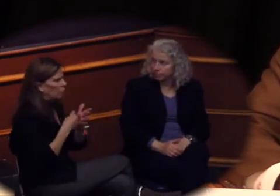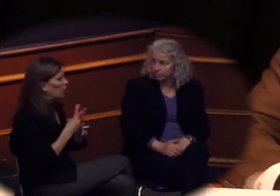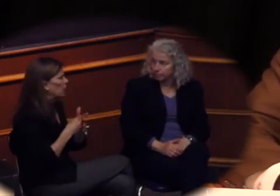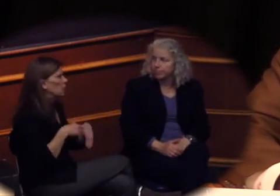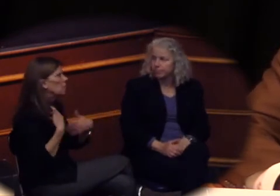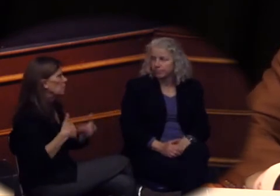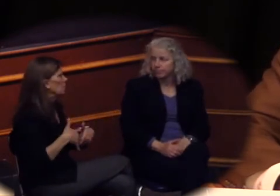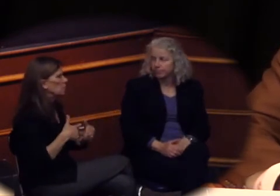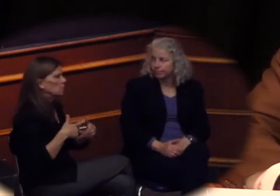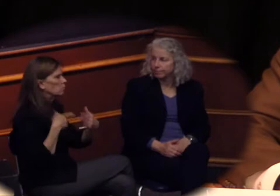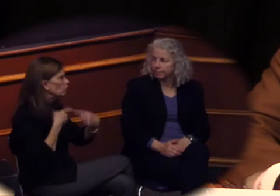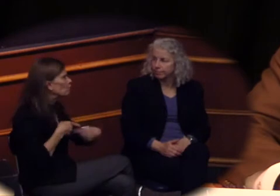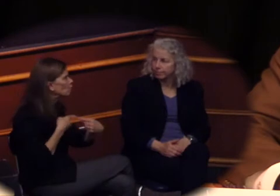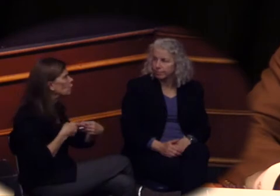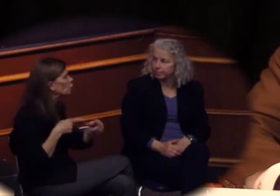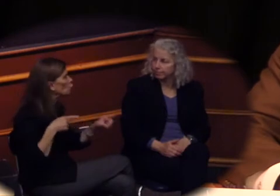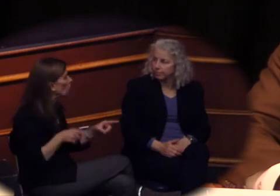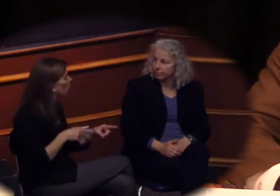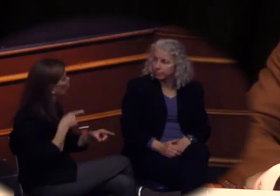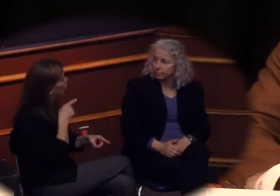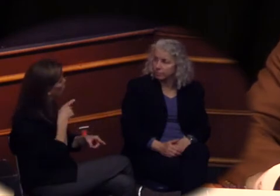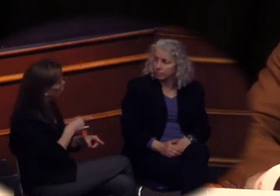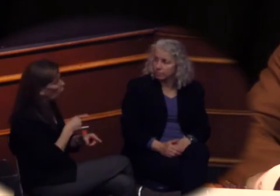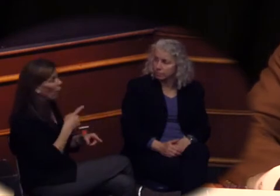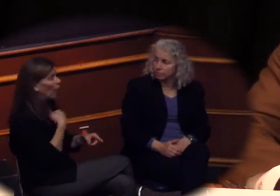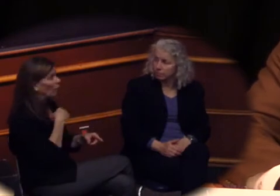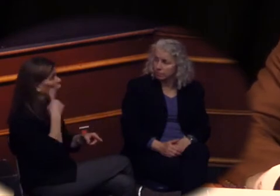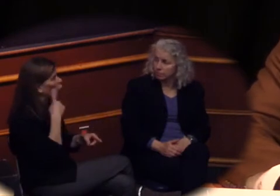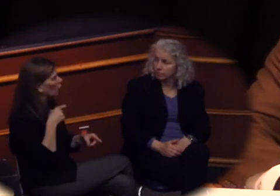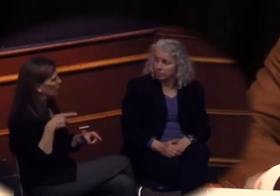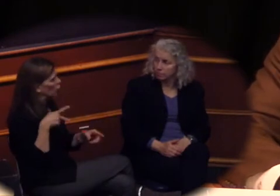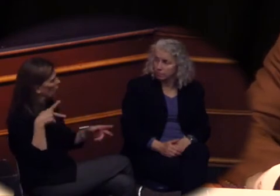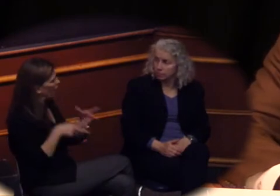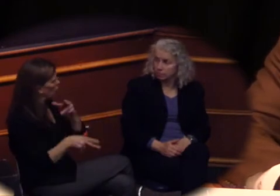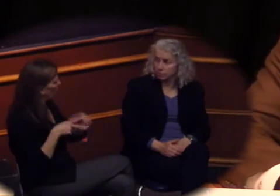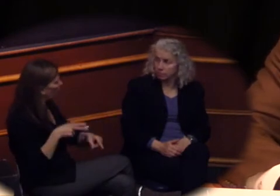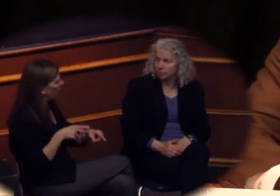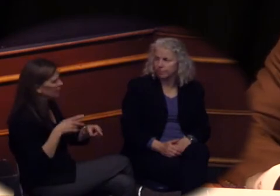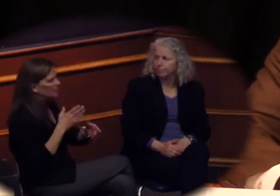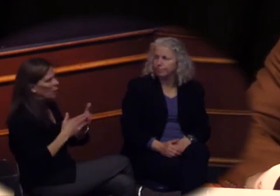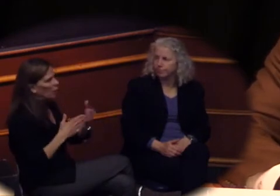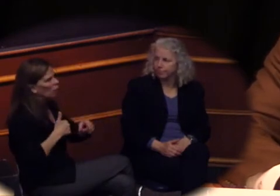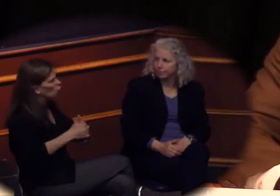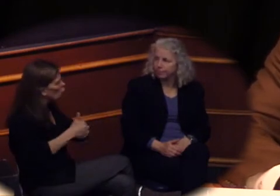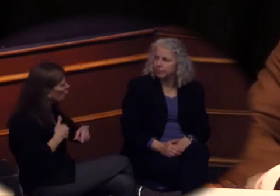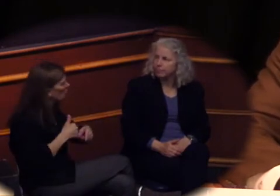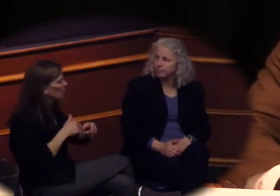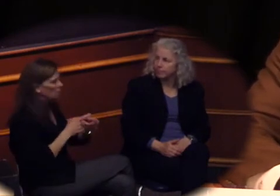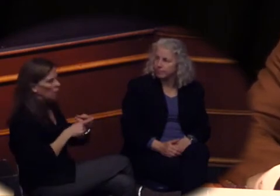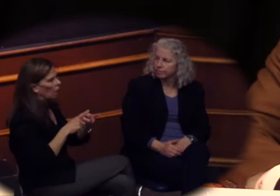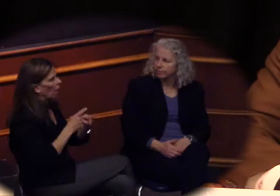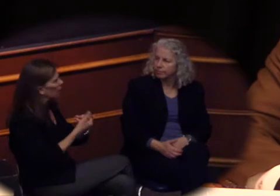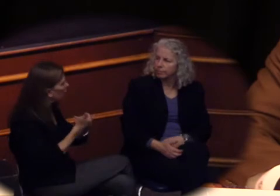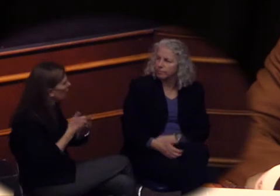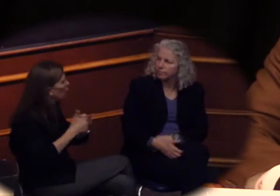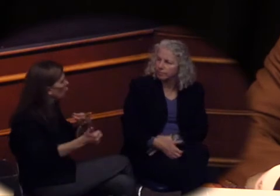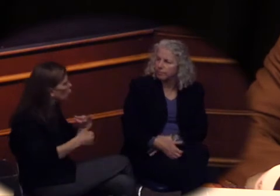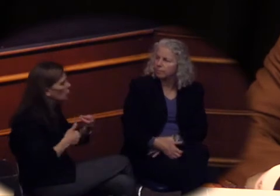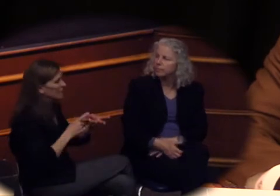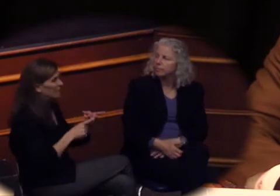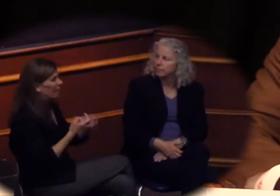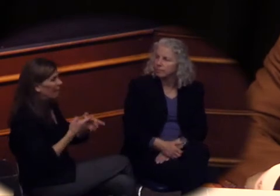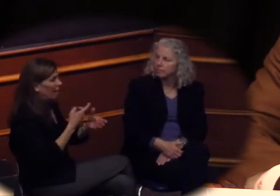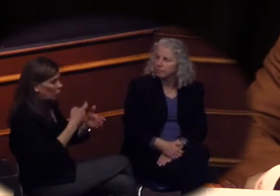Massachusetts, Pioneer Valley Transit Authority is considering cutting some roots, eliminating others altogether, increasing fares,